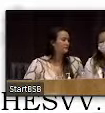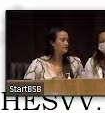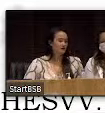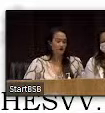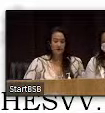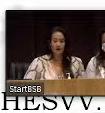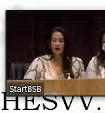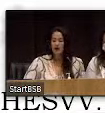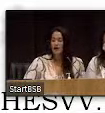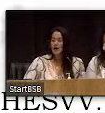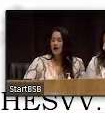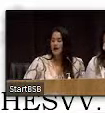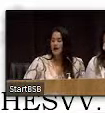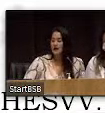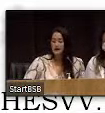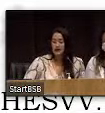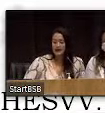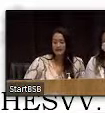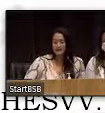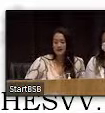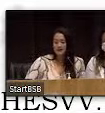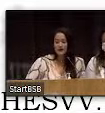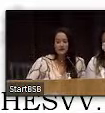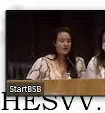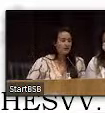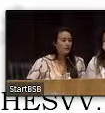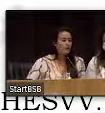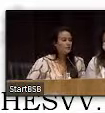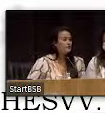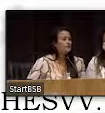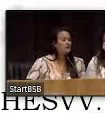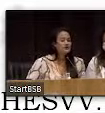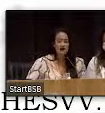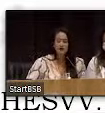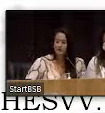for all specialties. Out of these